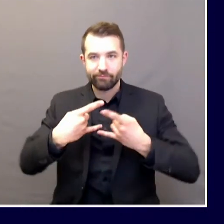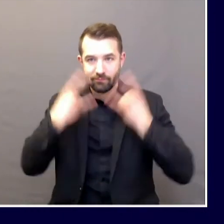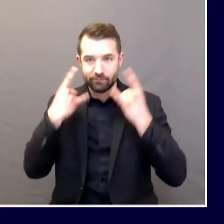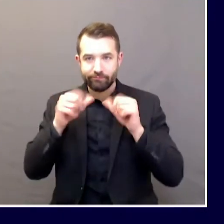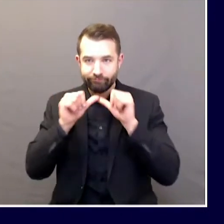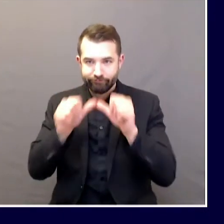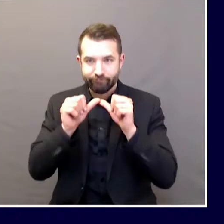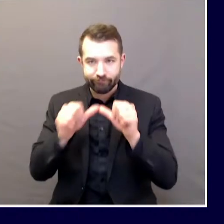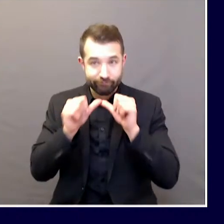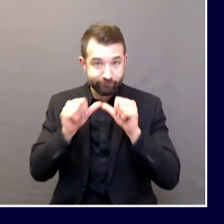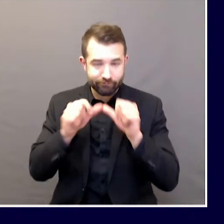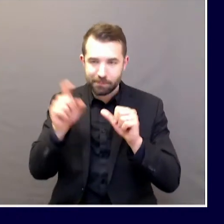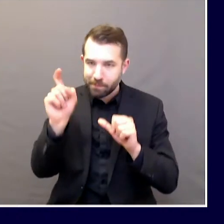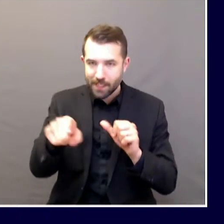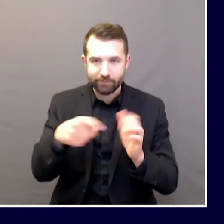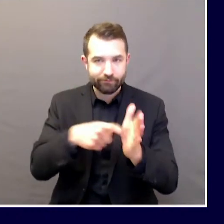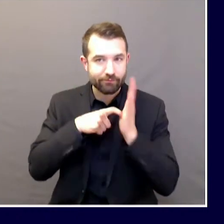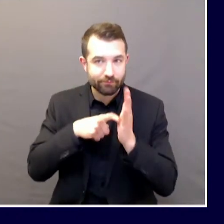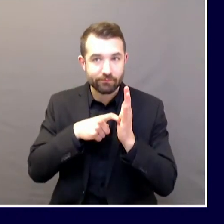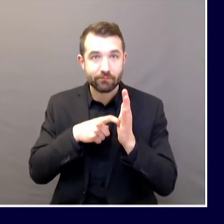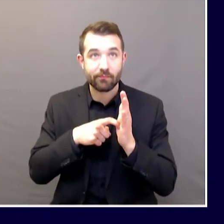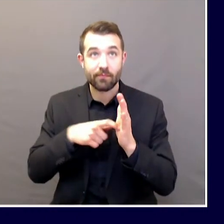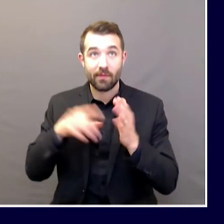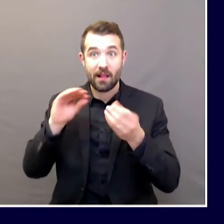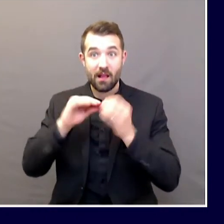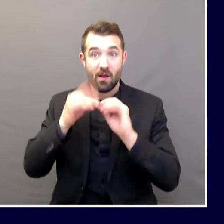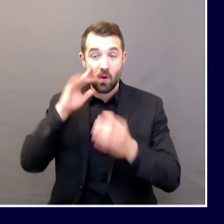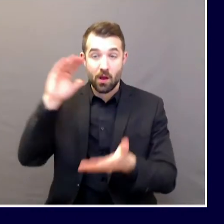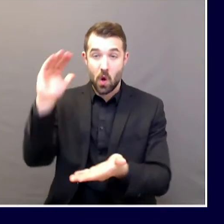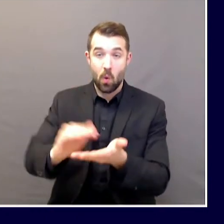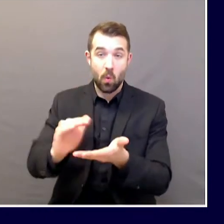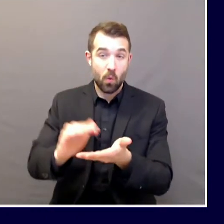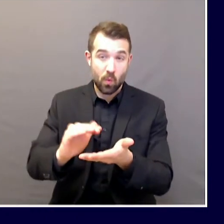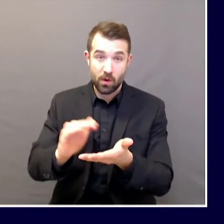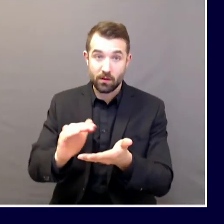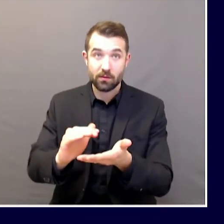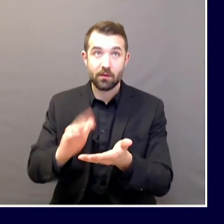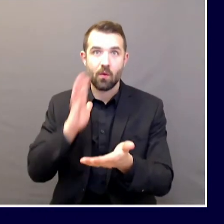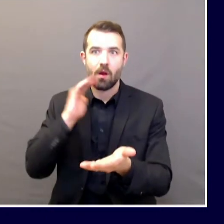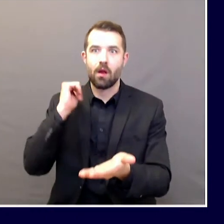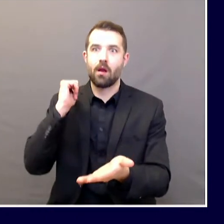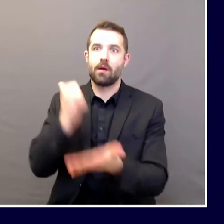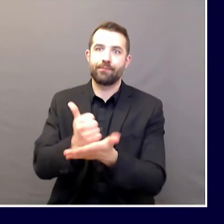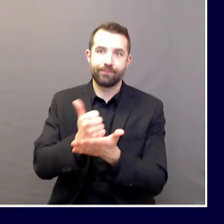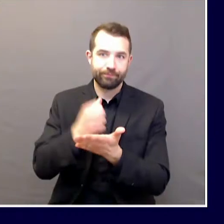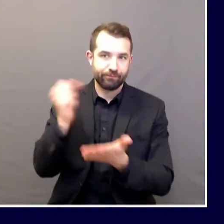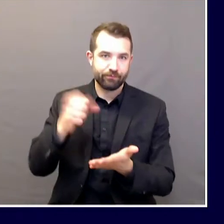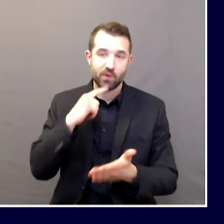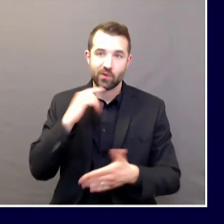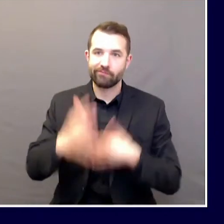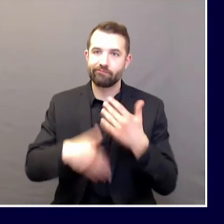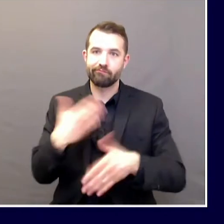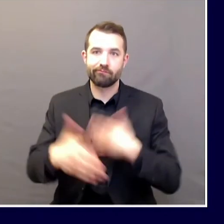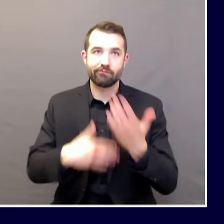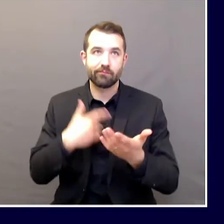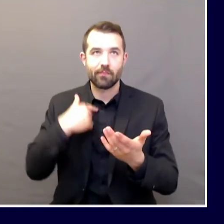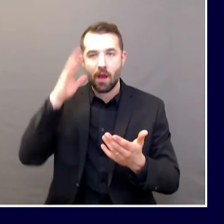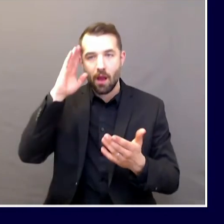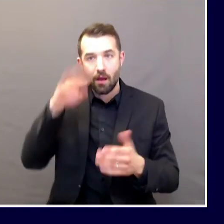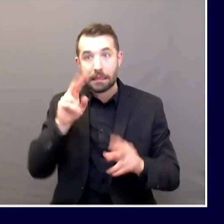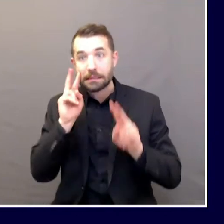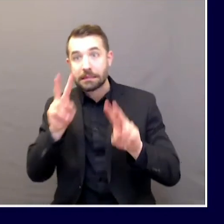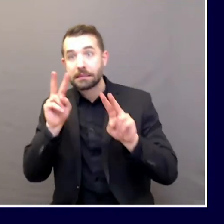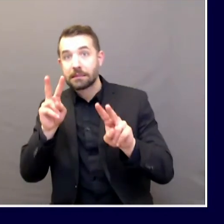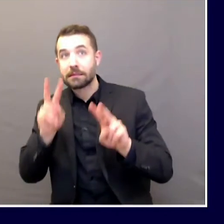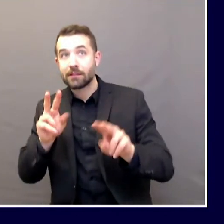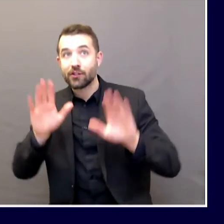more quickly we will come out of this on the back end. We're all expecting a great summer. And the more we get vaccinated and